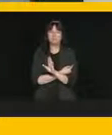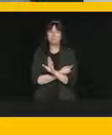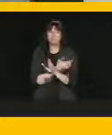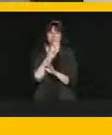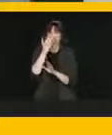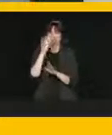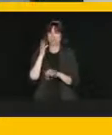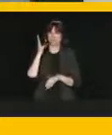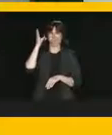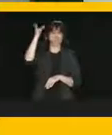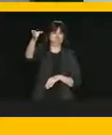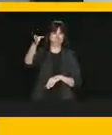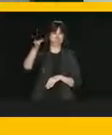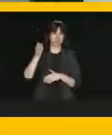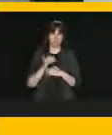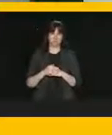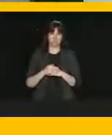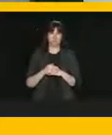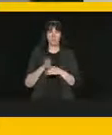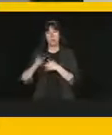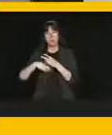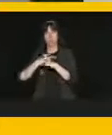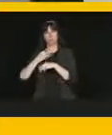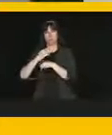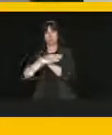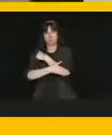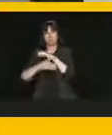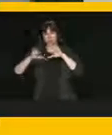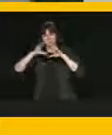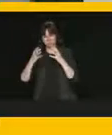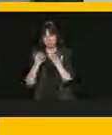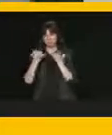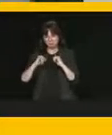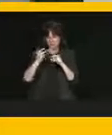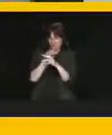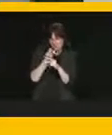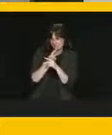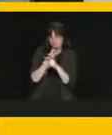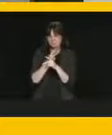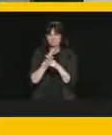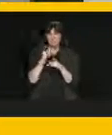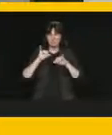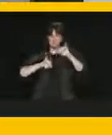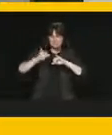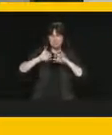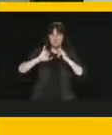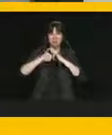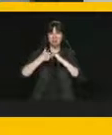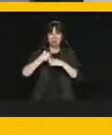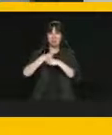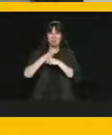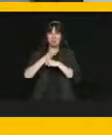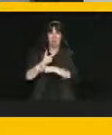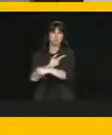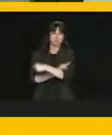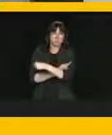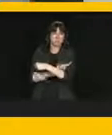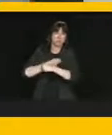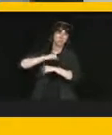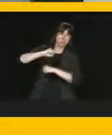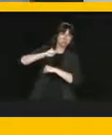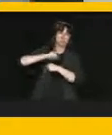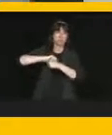Des pays à travers le monde sont en train de chercher un vaccin contre la COVID-19. Mais même une fois qu'on l'aura trouvé, but even